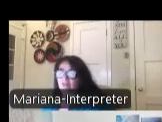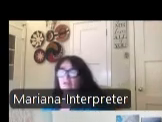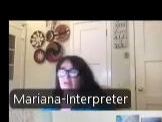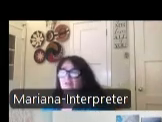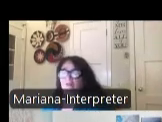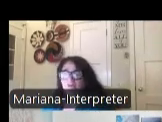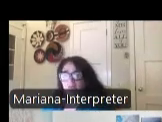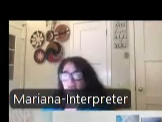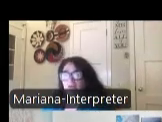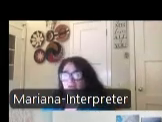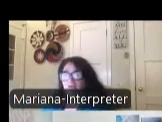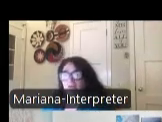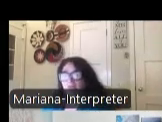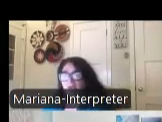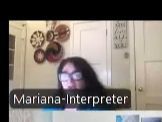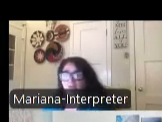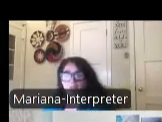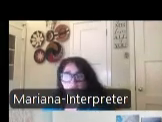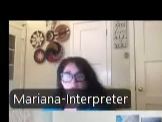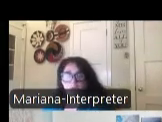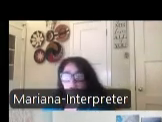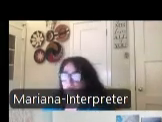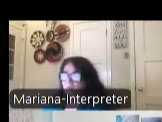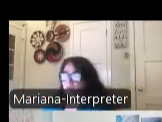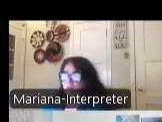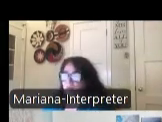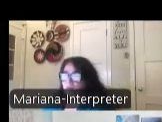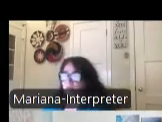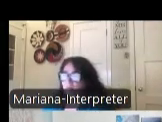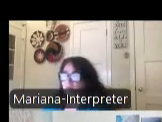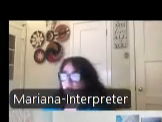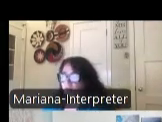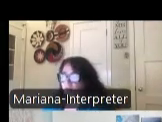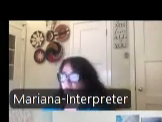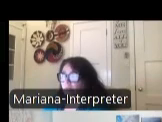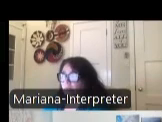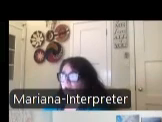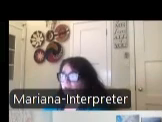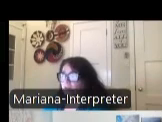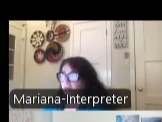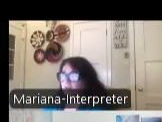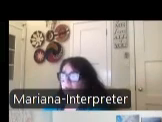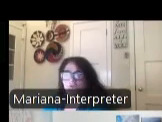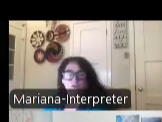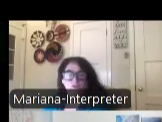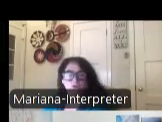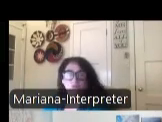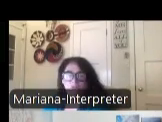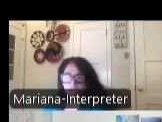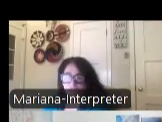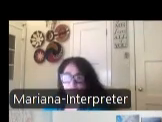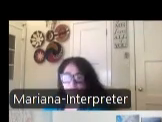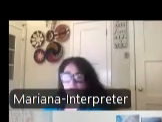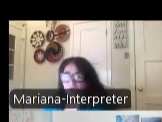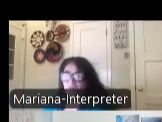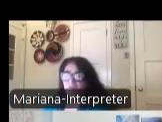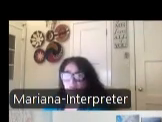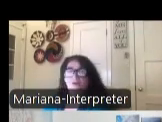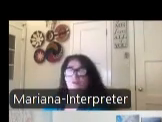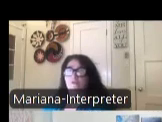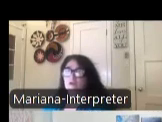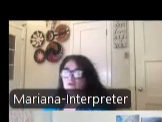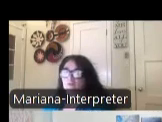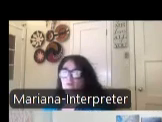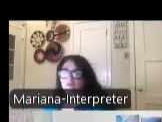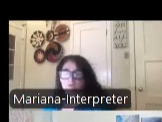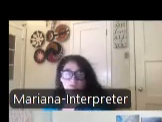continued shifts in risk of events like wildfire. So what I really think this tells us is that we need to get quite serious about